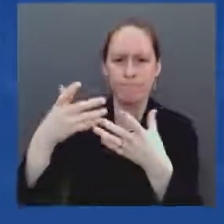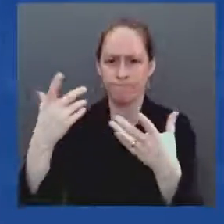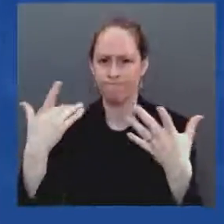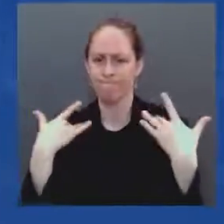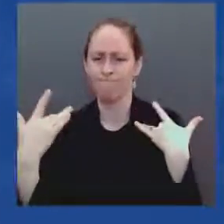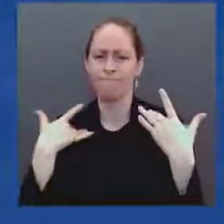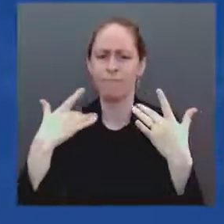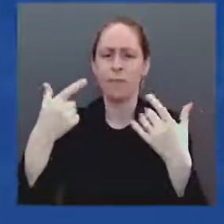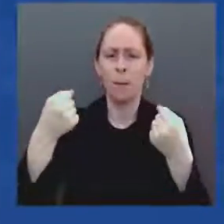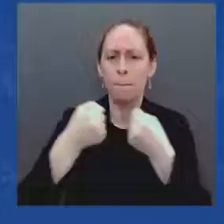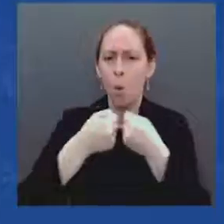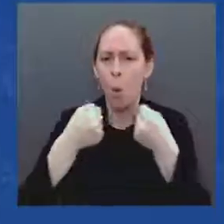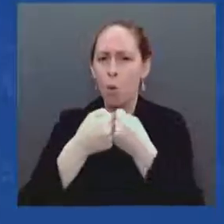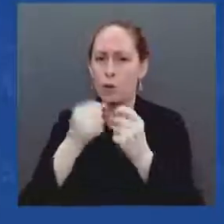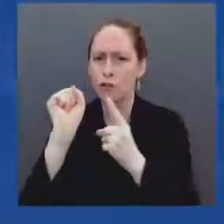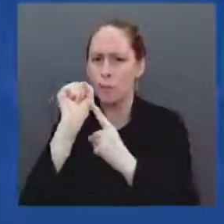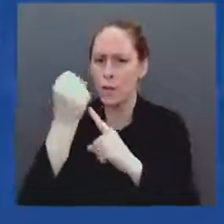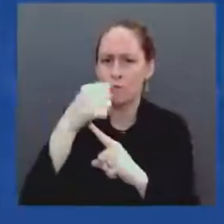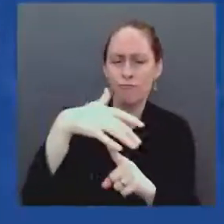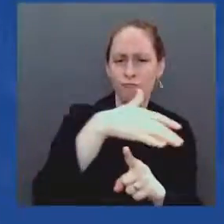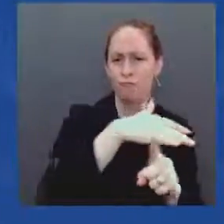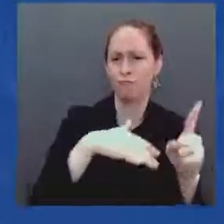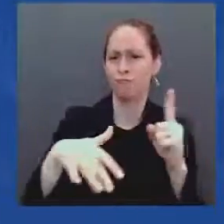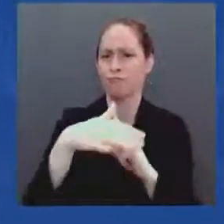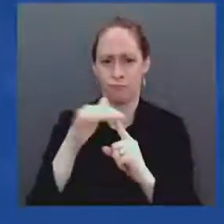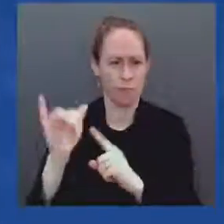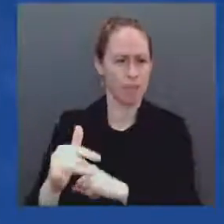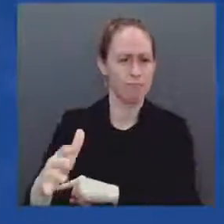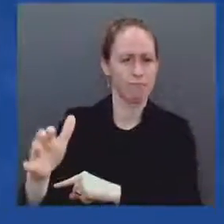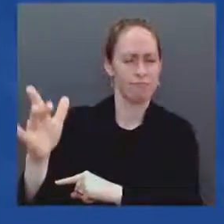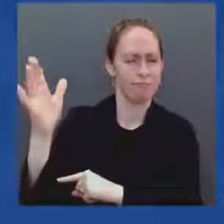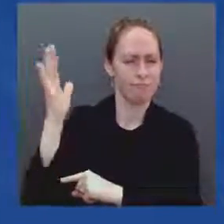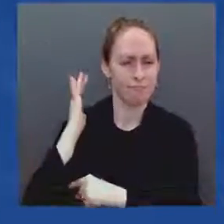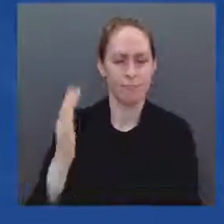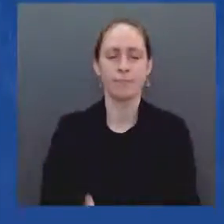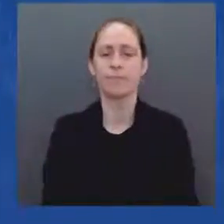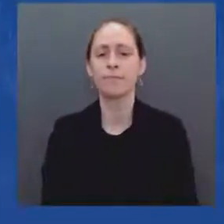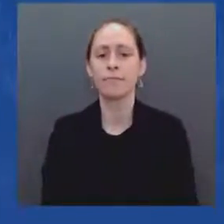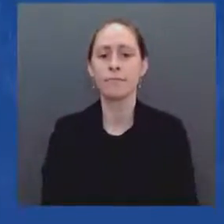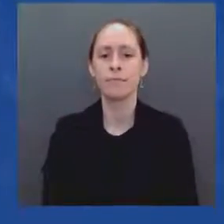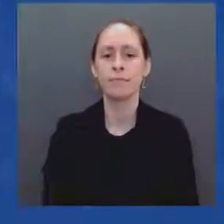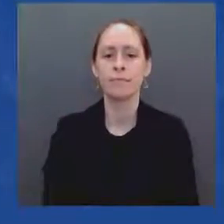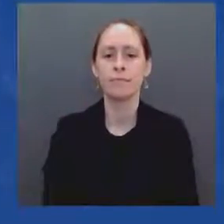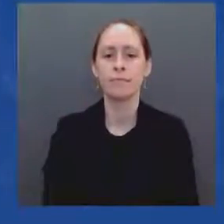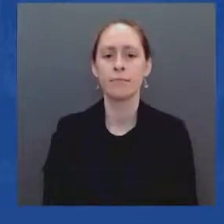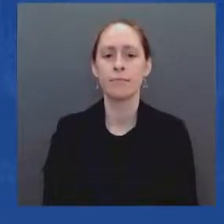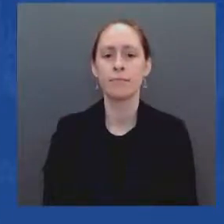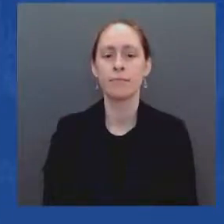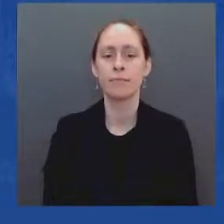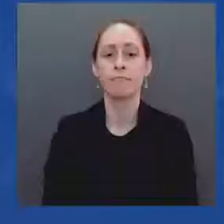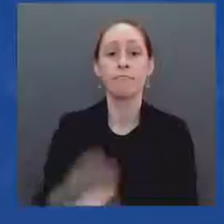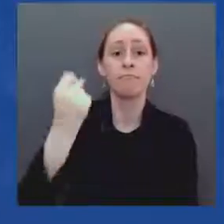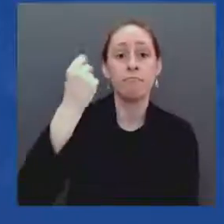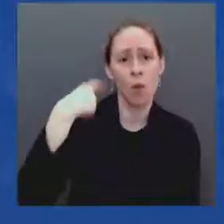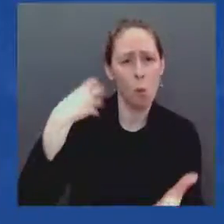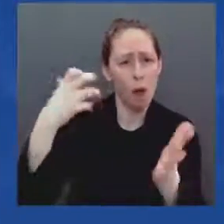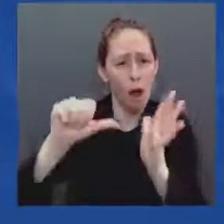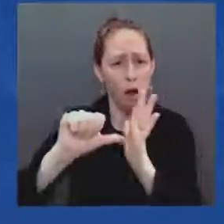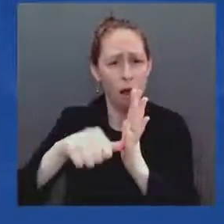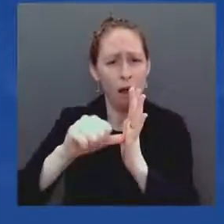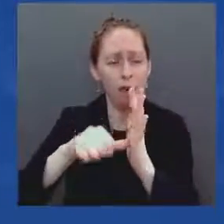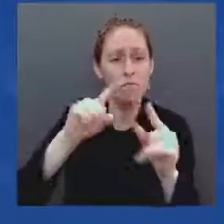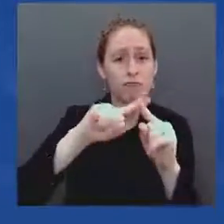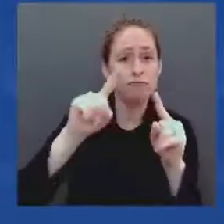we mentioned the National Guard, some of the governors have actually sent our National Guard resources, to the border to assist at state